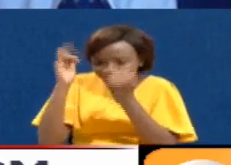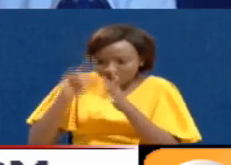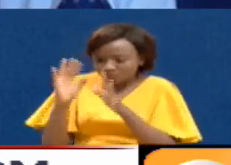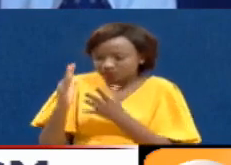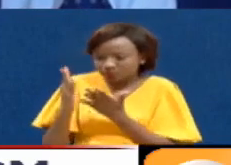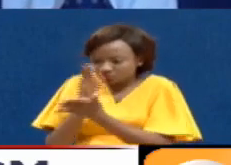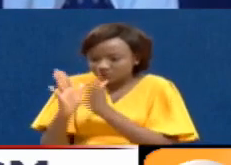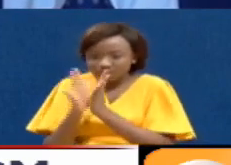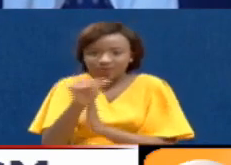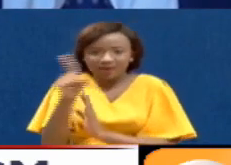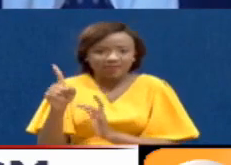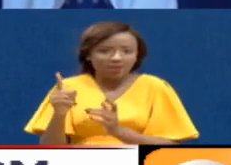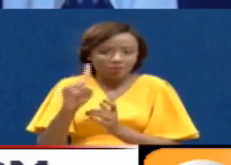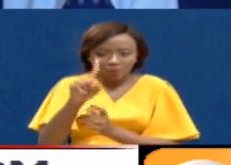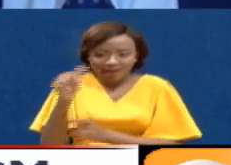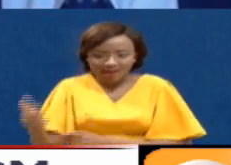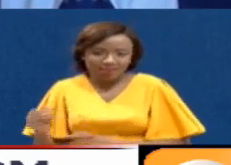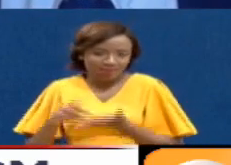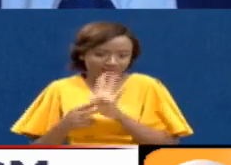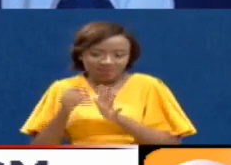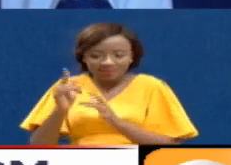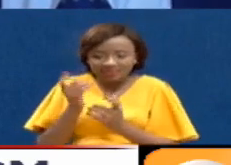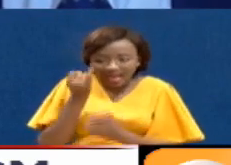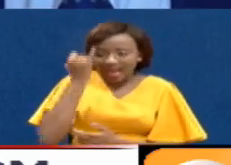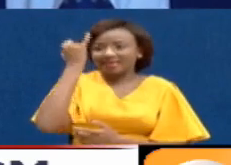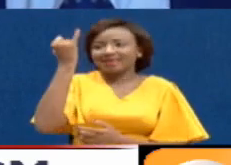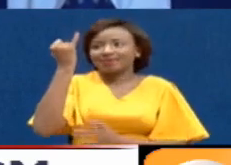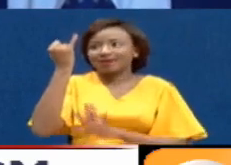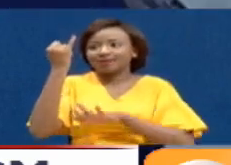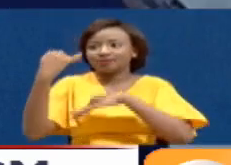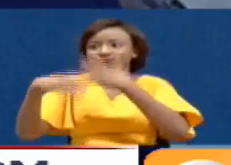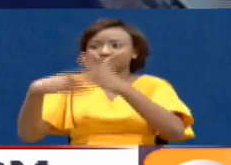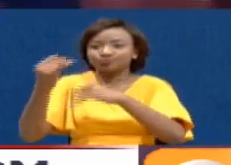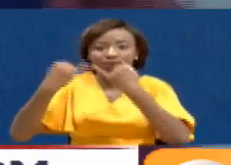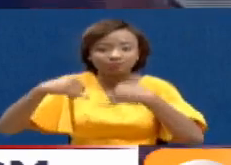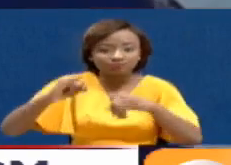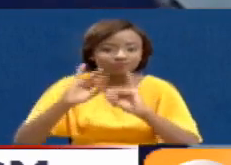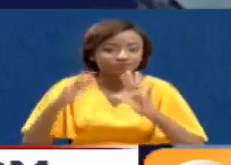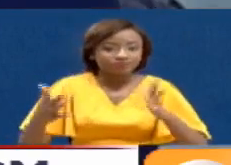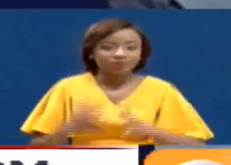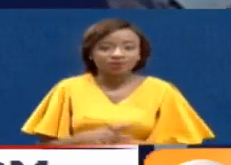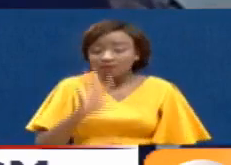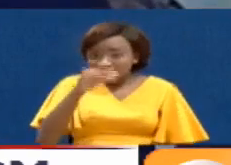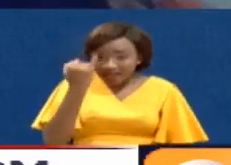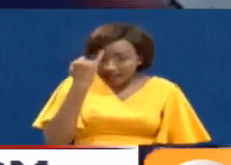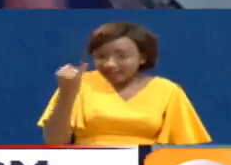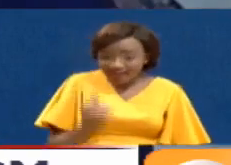propose this moves from being just an idea to a reality? All right, it's not an idea.